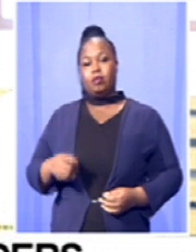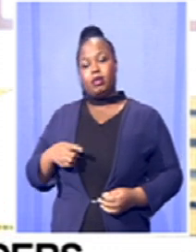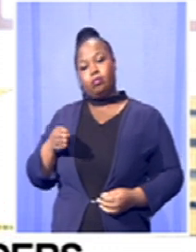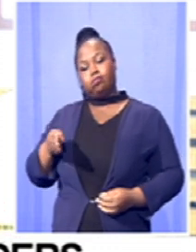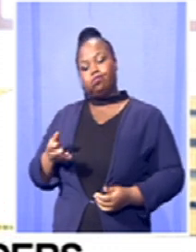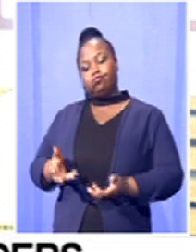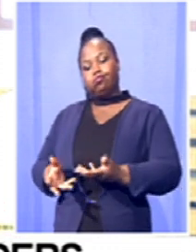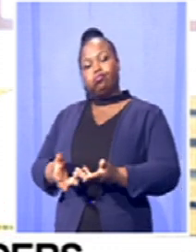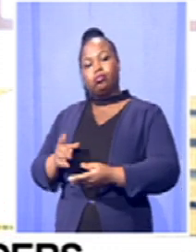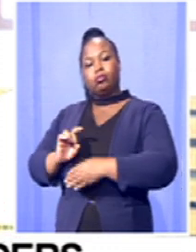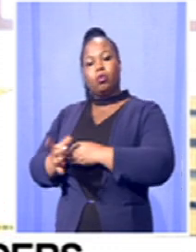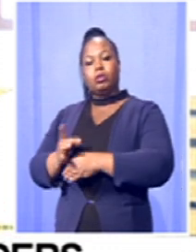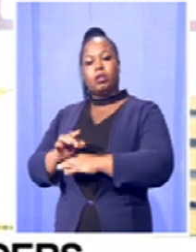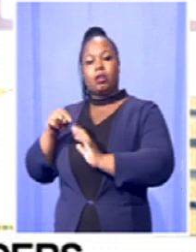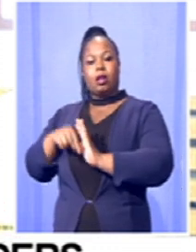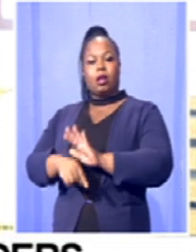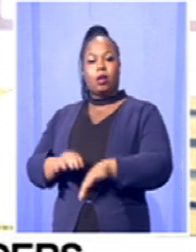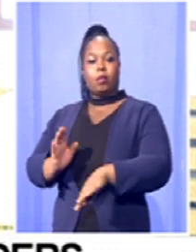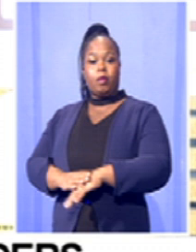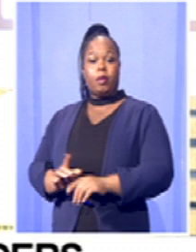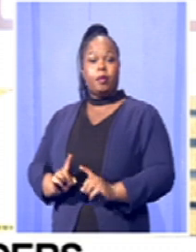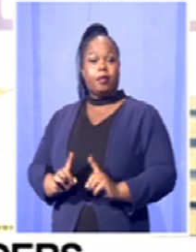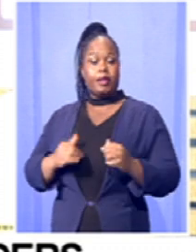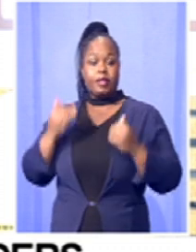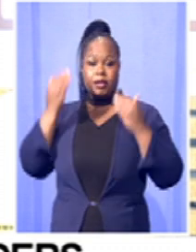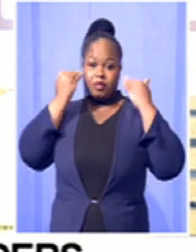to consult further. But the judge,